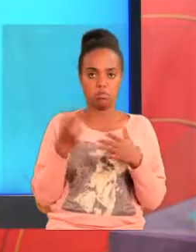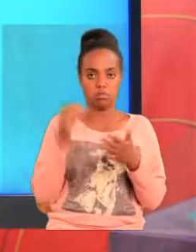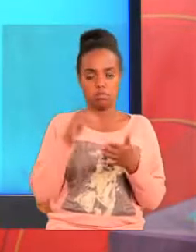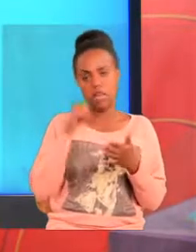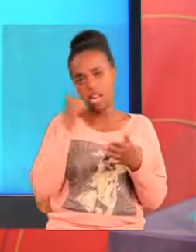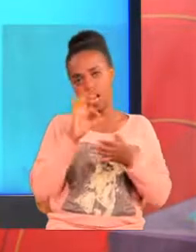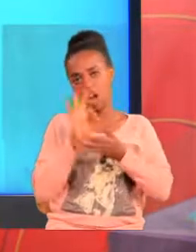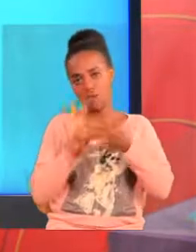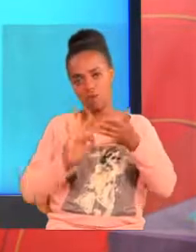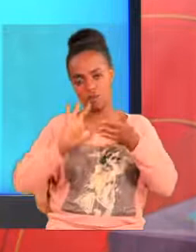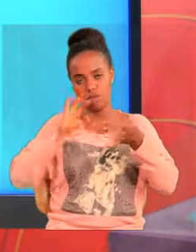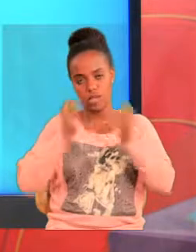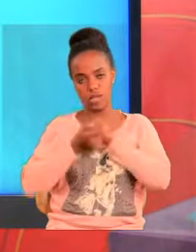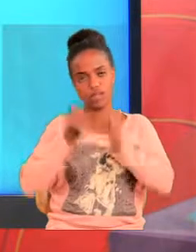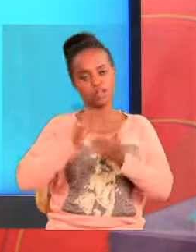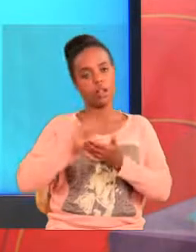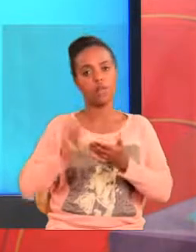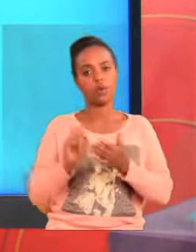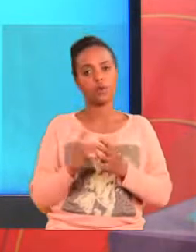another form.